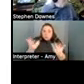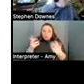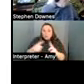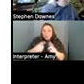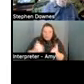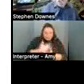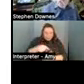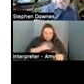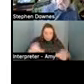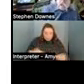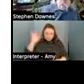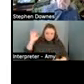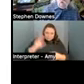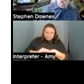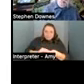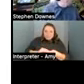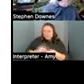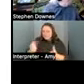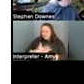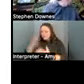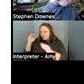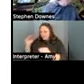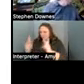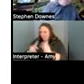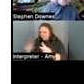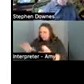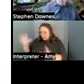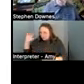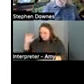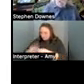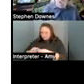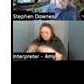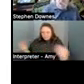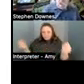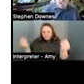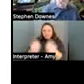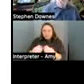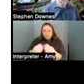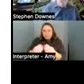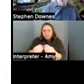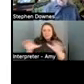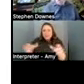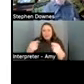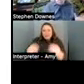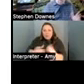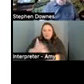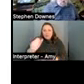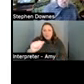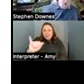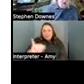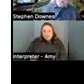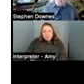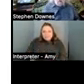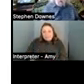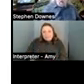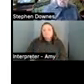and everything we teach people to do can be done by artificial intelligence now probably